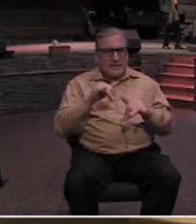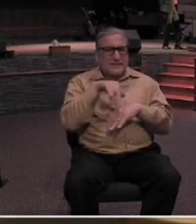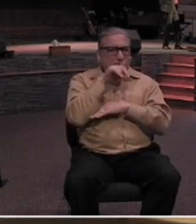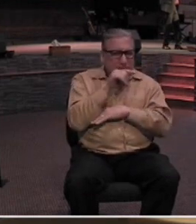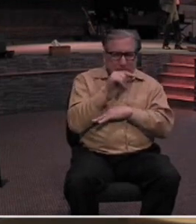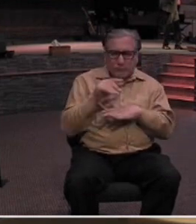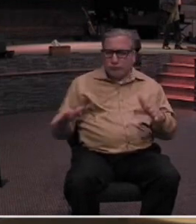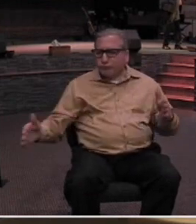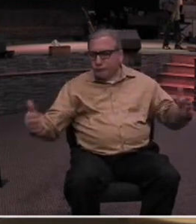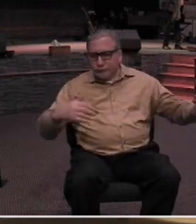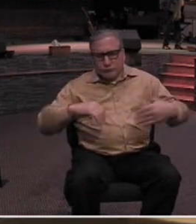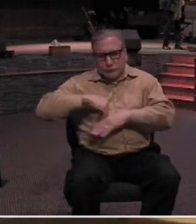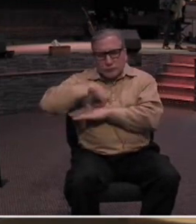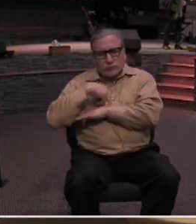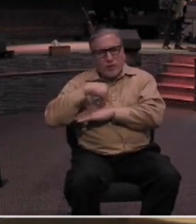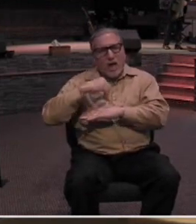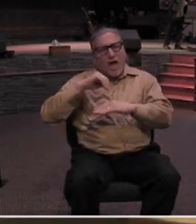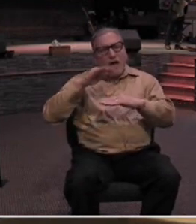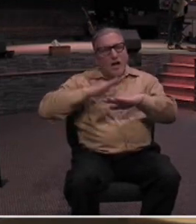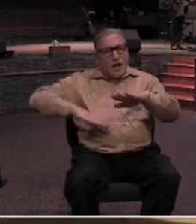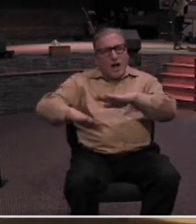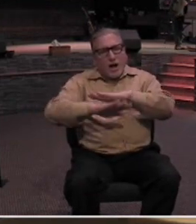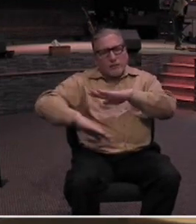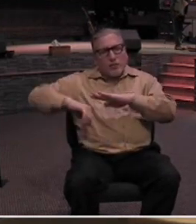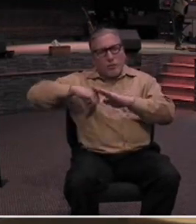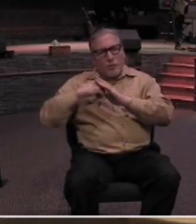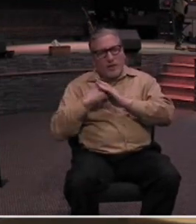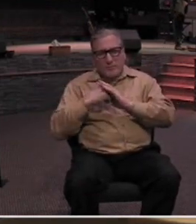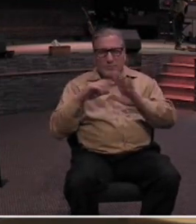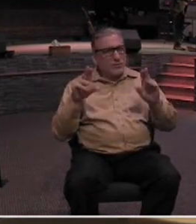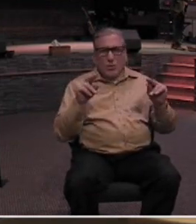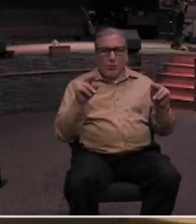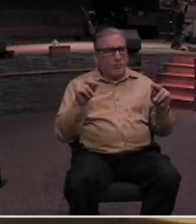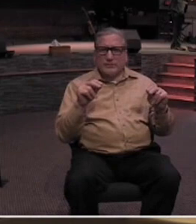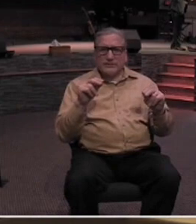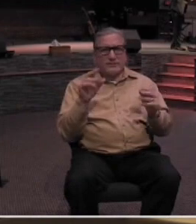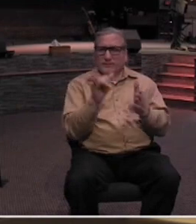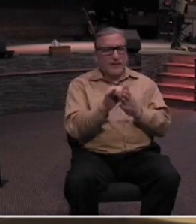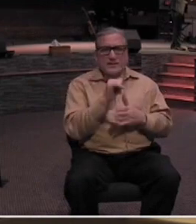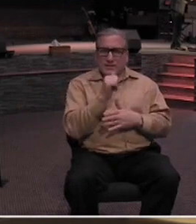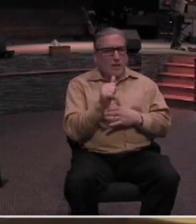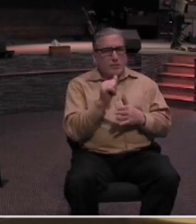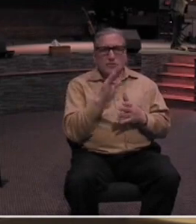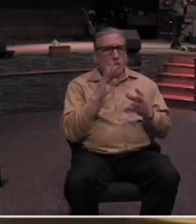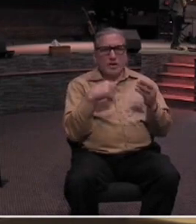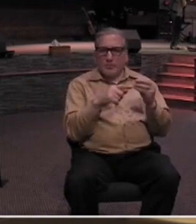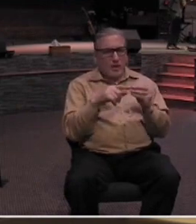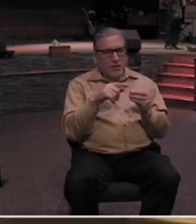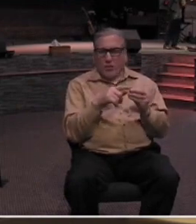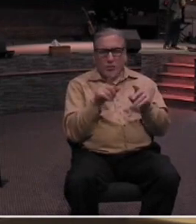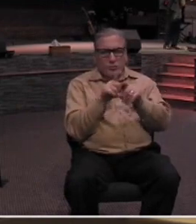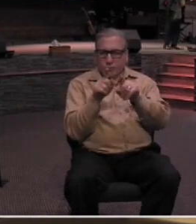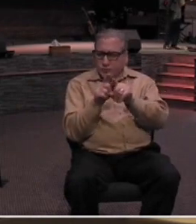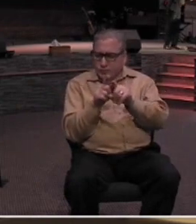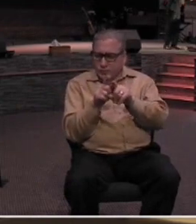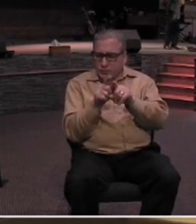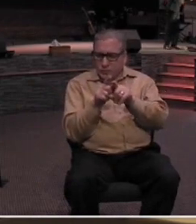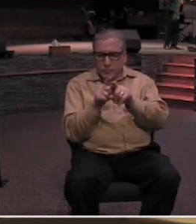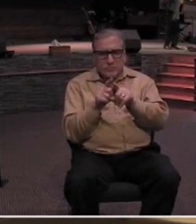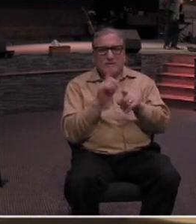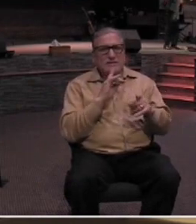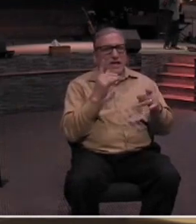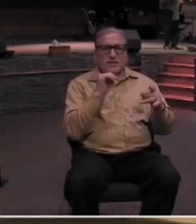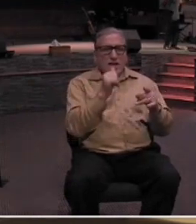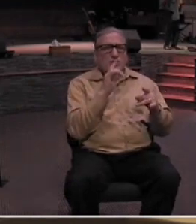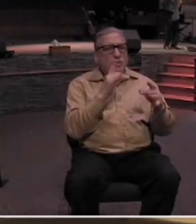not willing." No, Paul wasn't referring to the city where our Lord was crucified a week before he